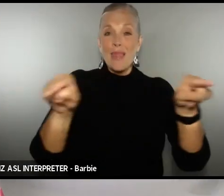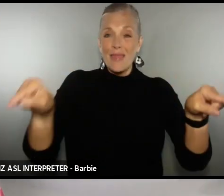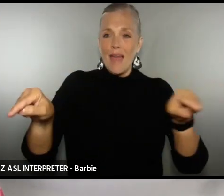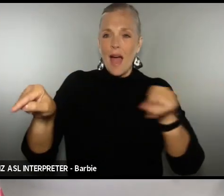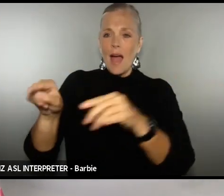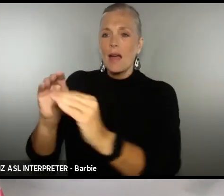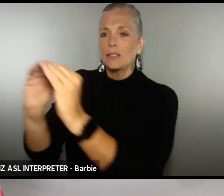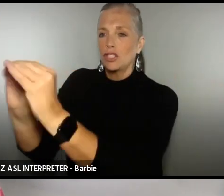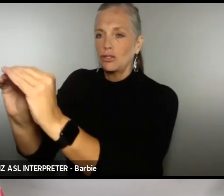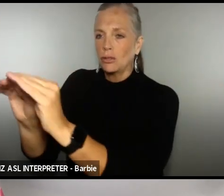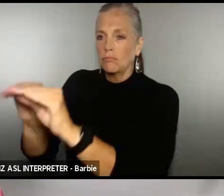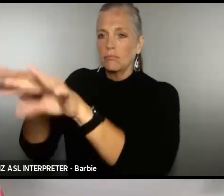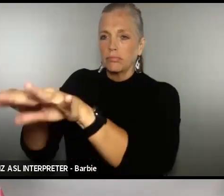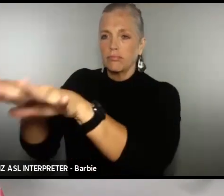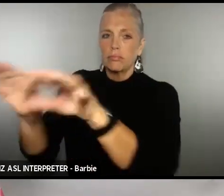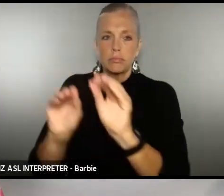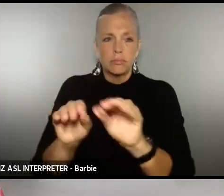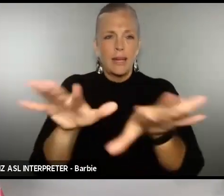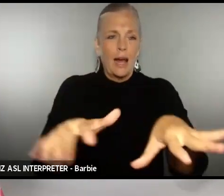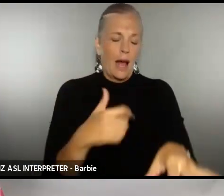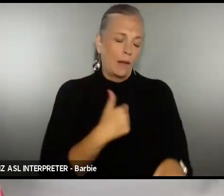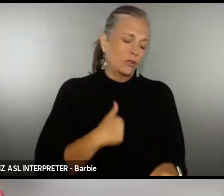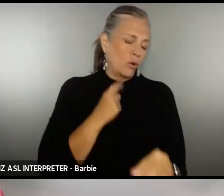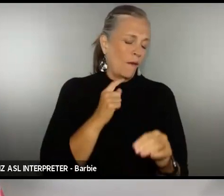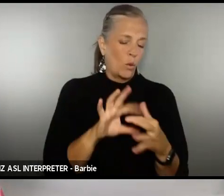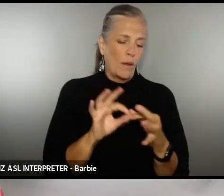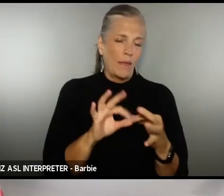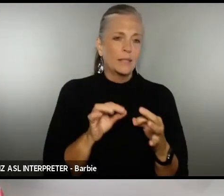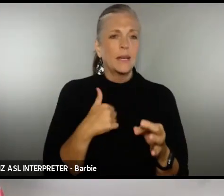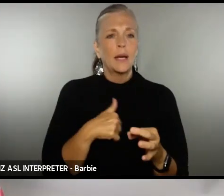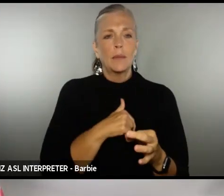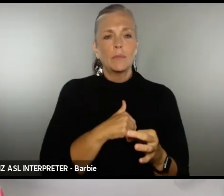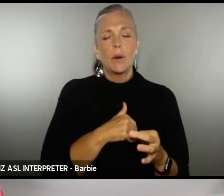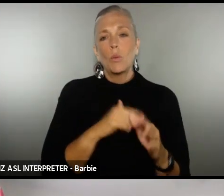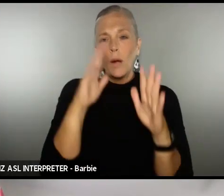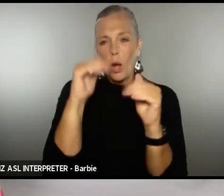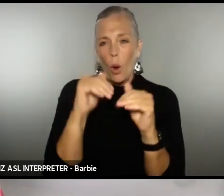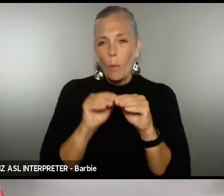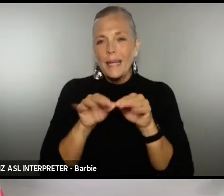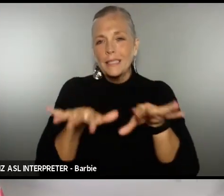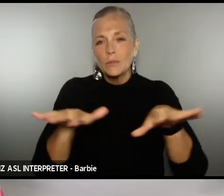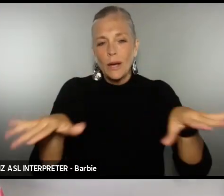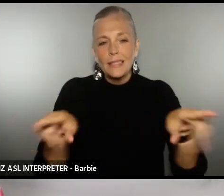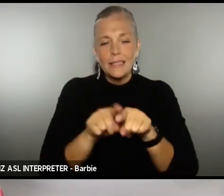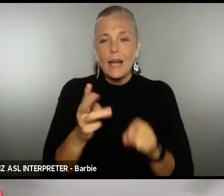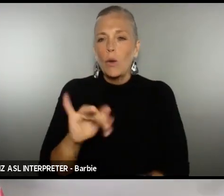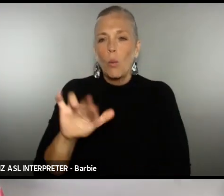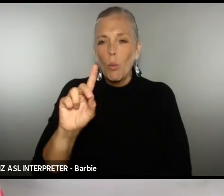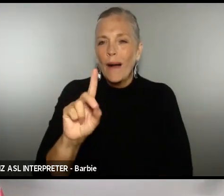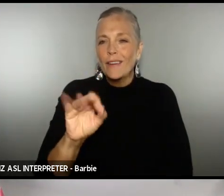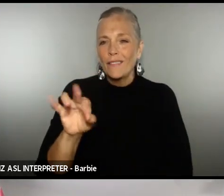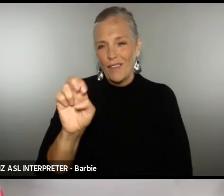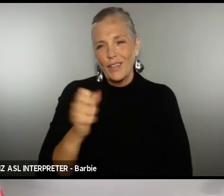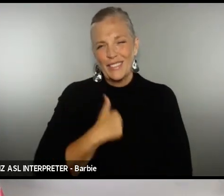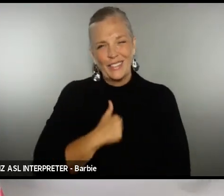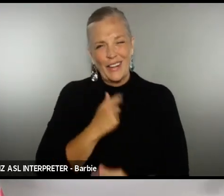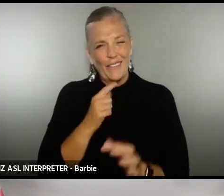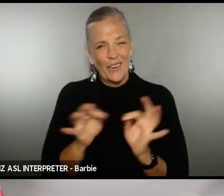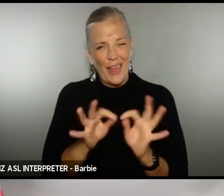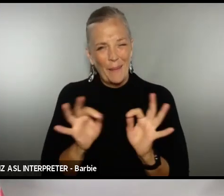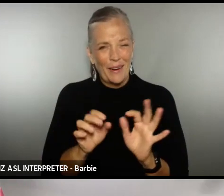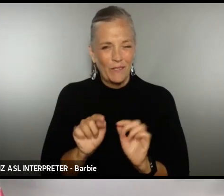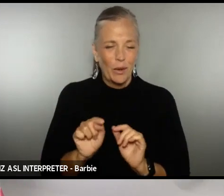it spread, I apologize for this metaphor, but we're hoping it spreads like wildfire, and that we can